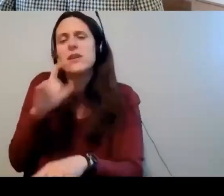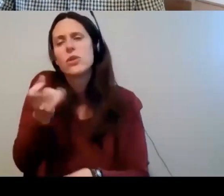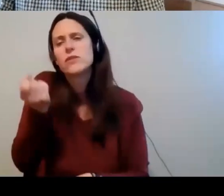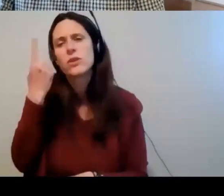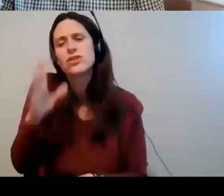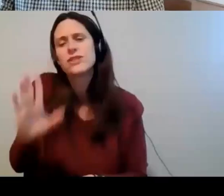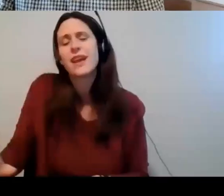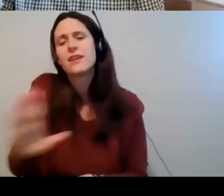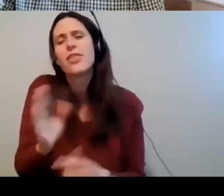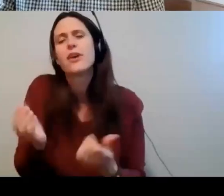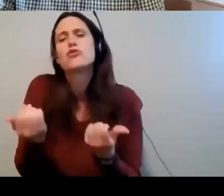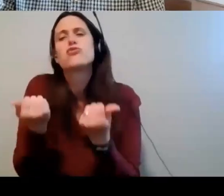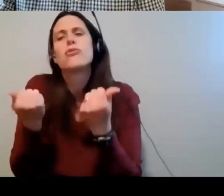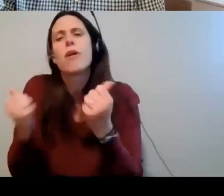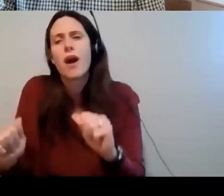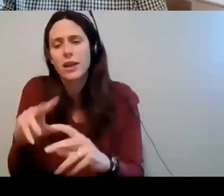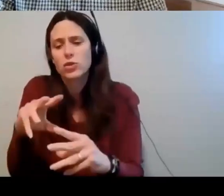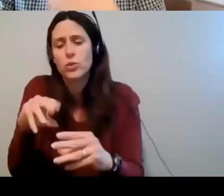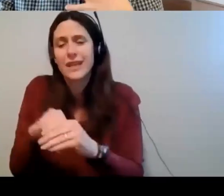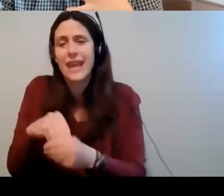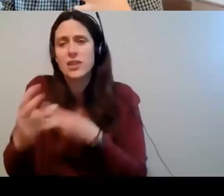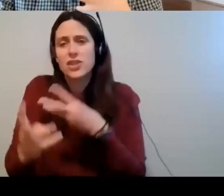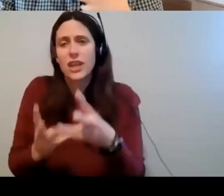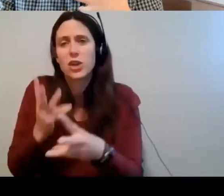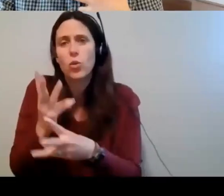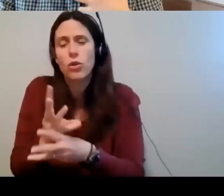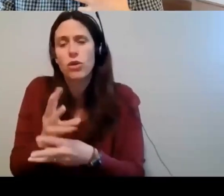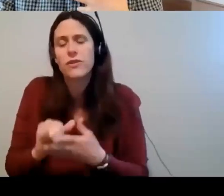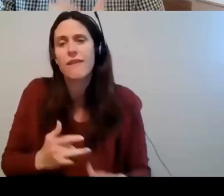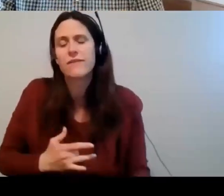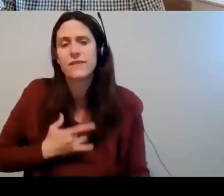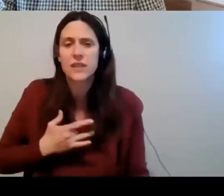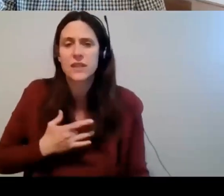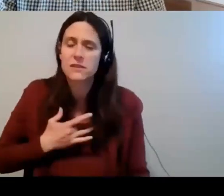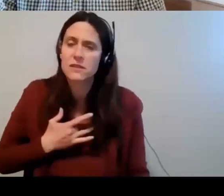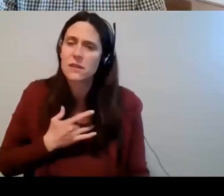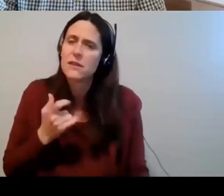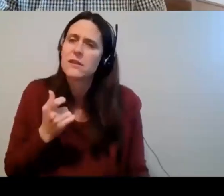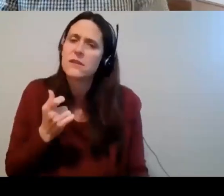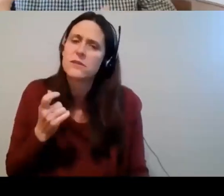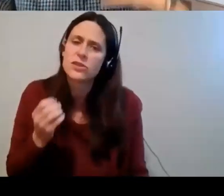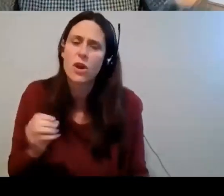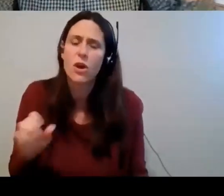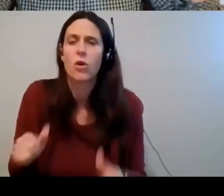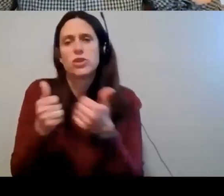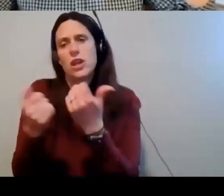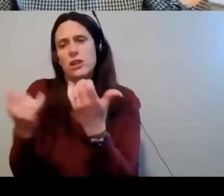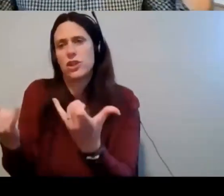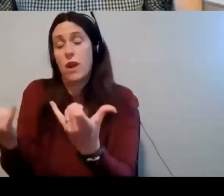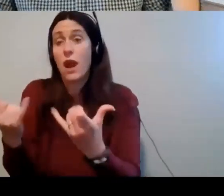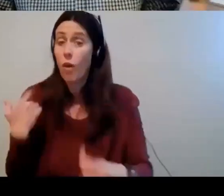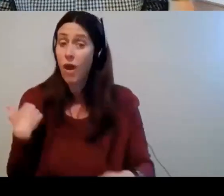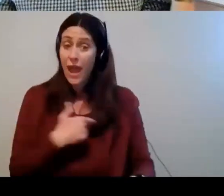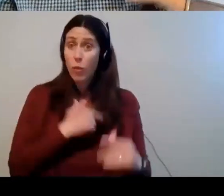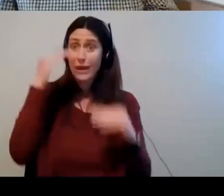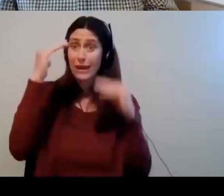trying to engage in a world that feels so challenging right now. And we as adults we